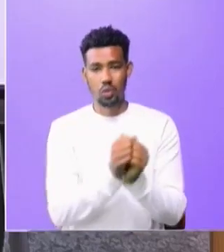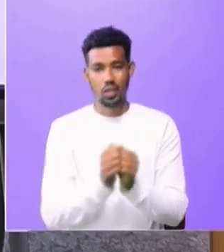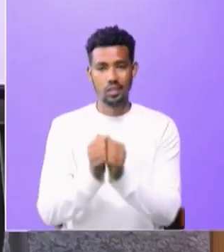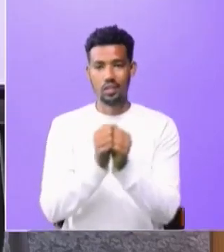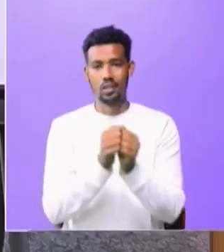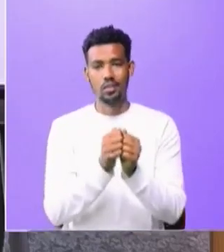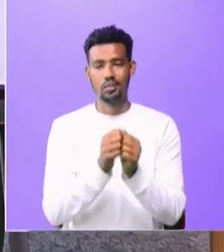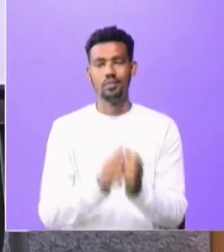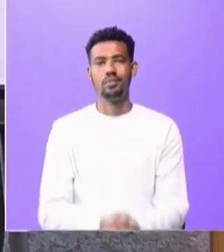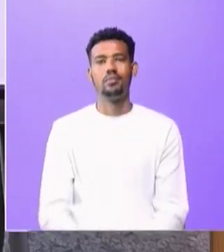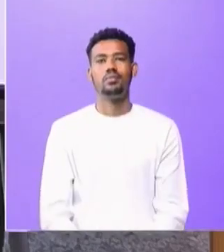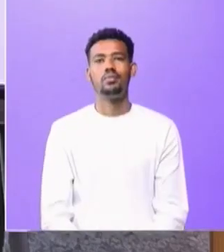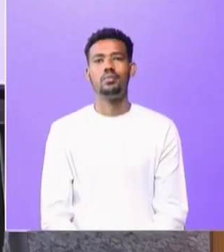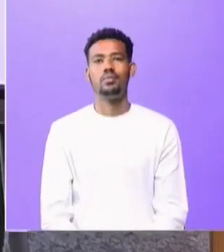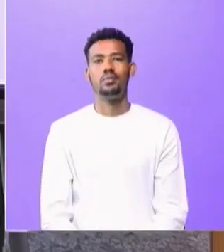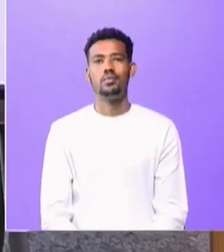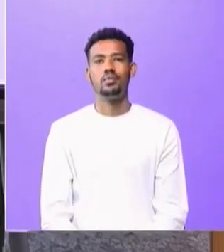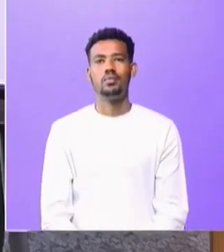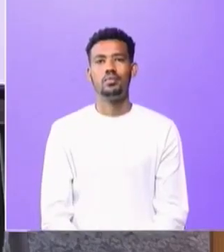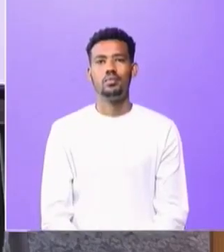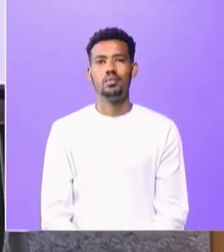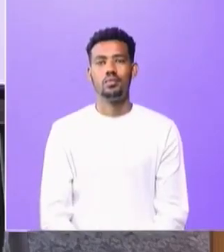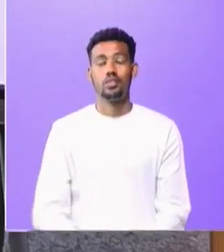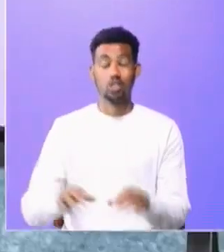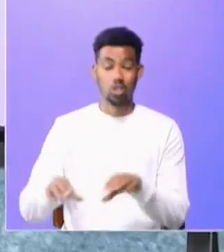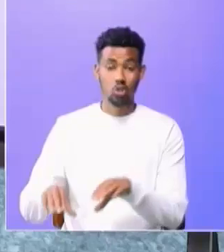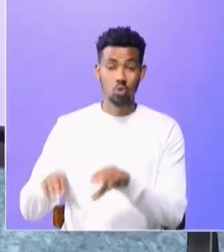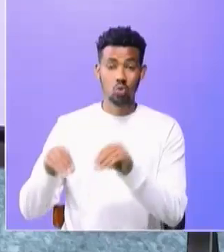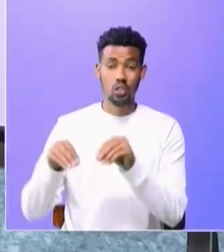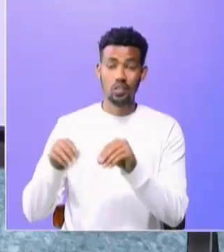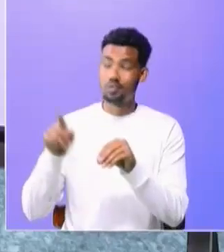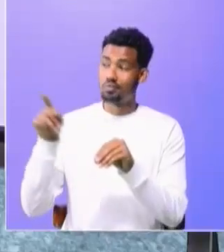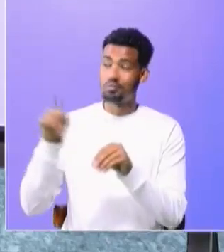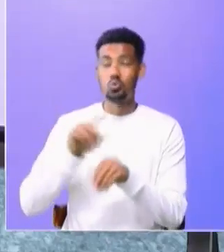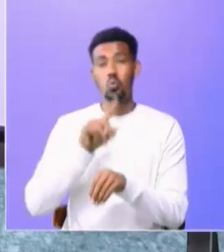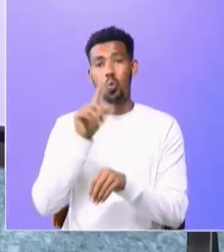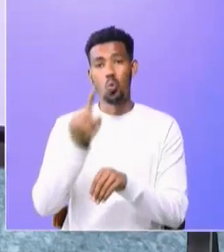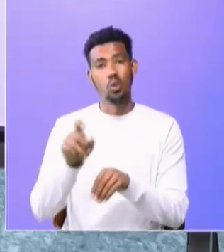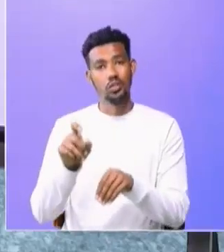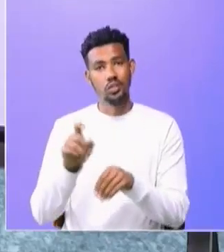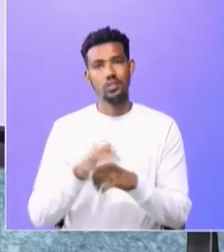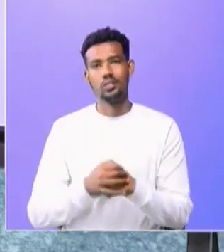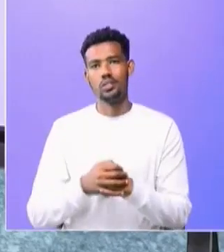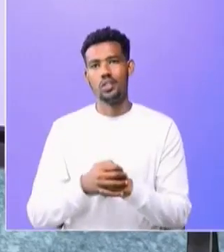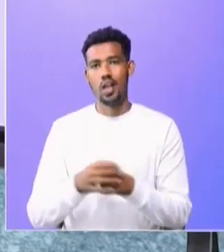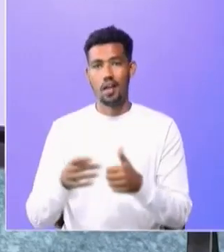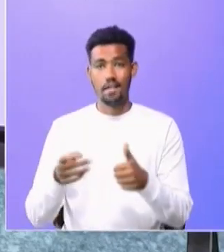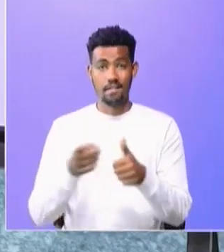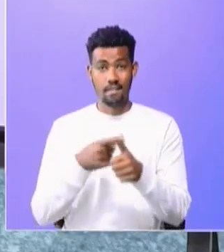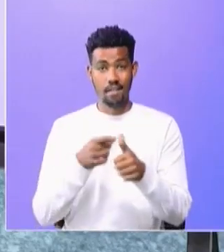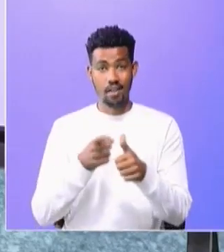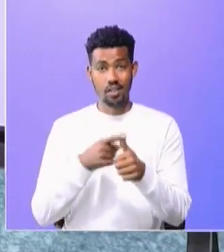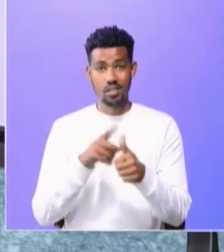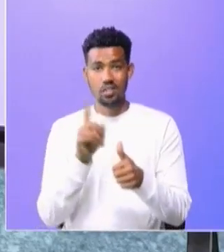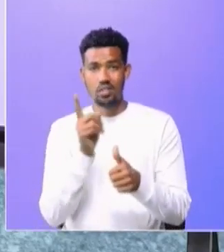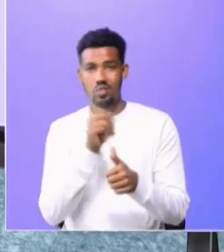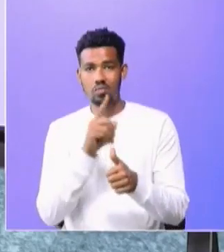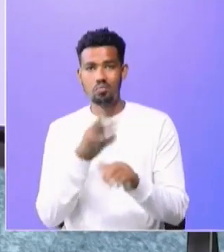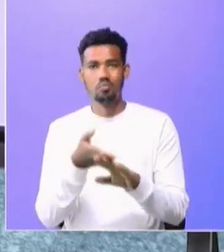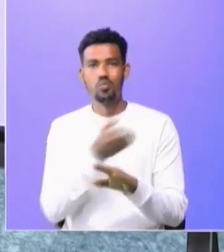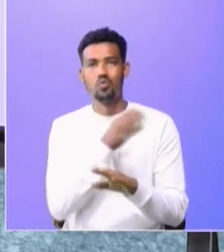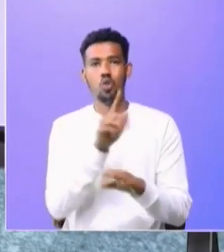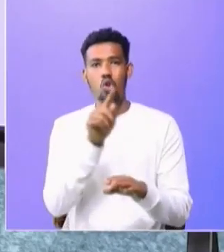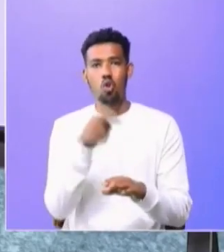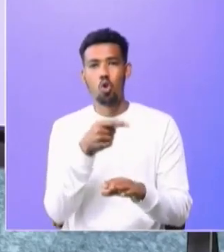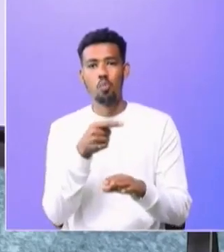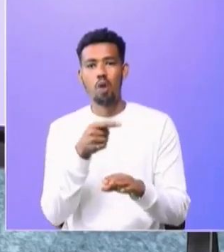correction. So, students, here is the questions. The first part of before the comma, the